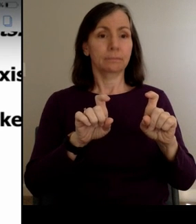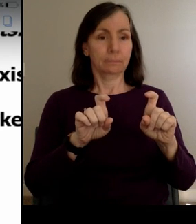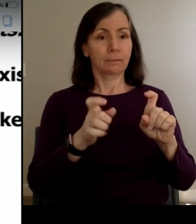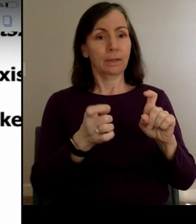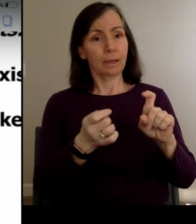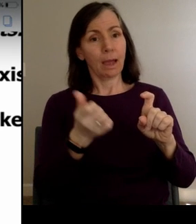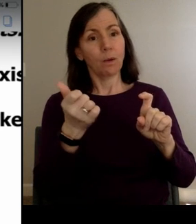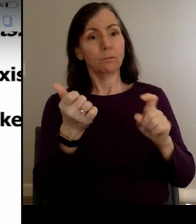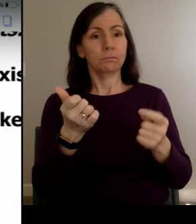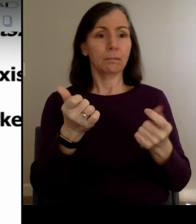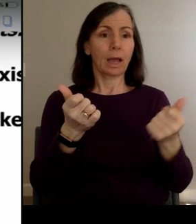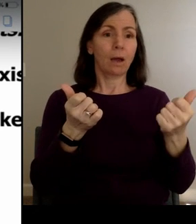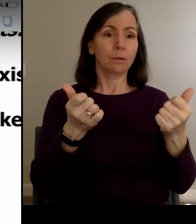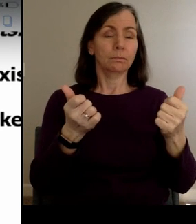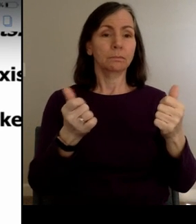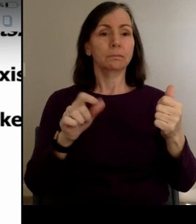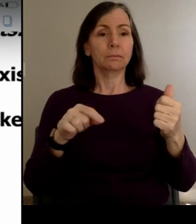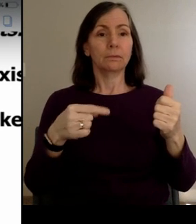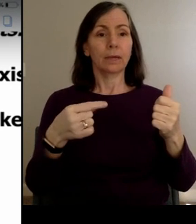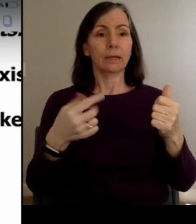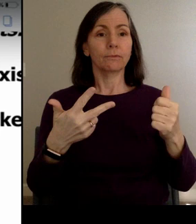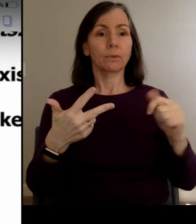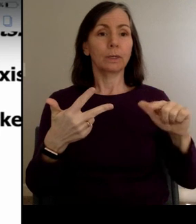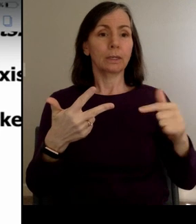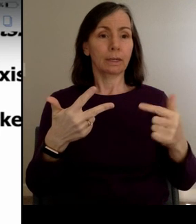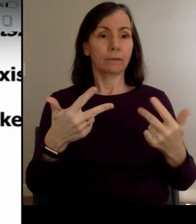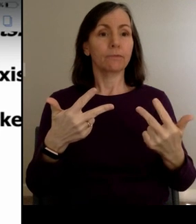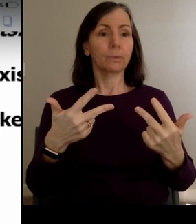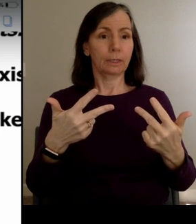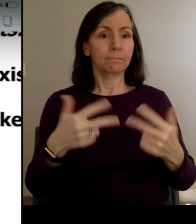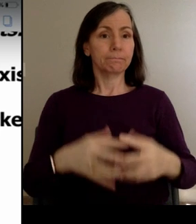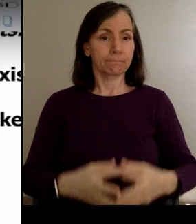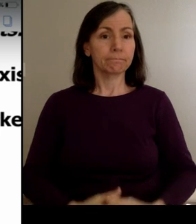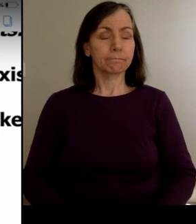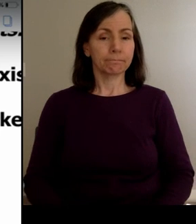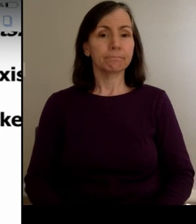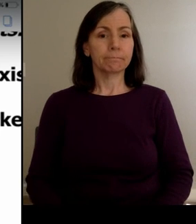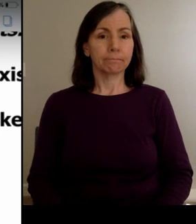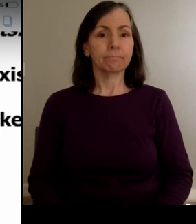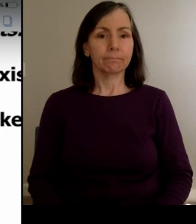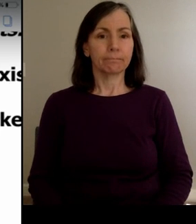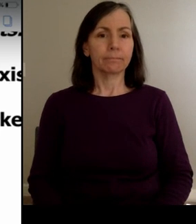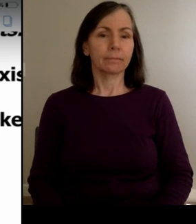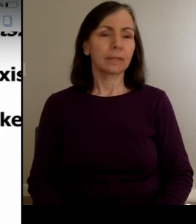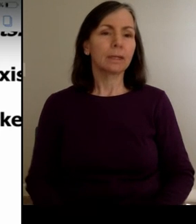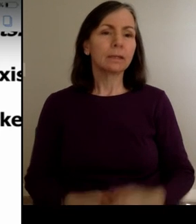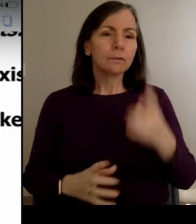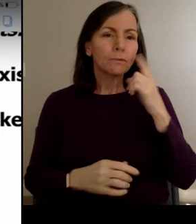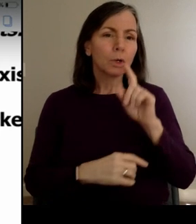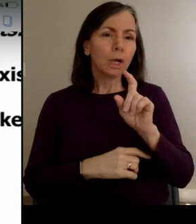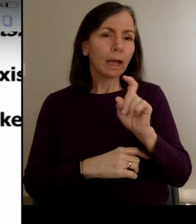So we have y equals, I'll just put parentheses where my x should be.